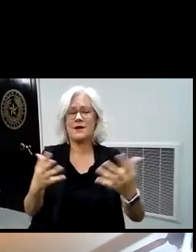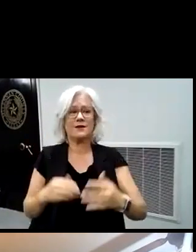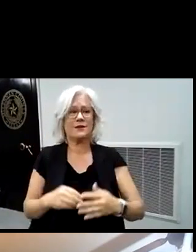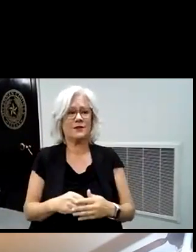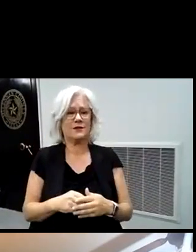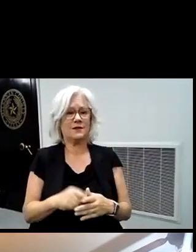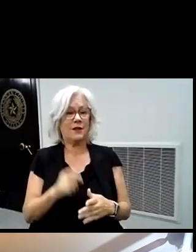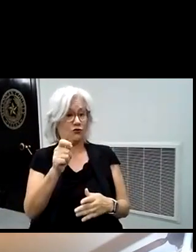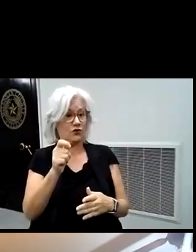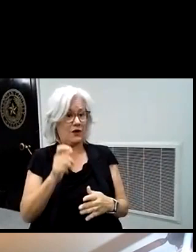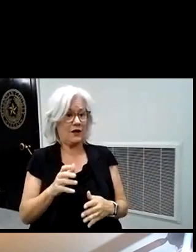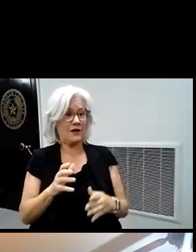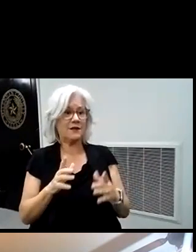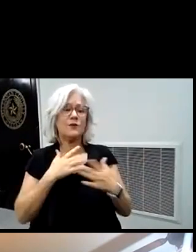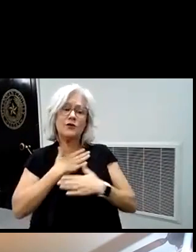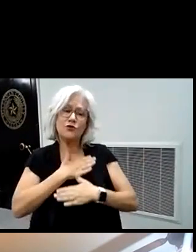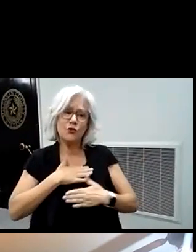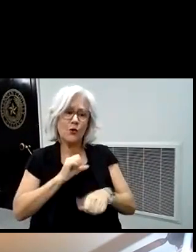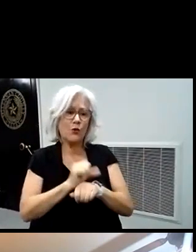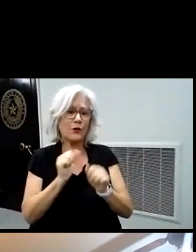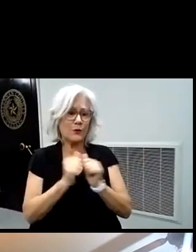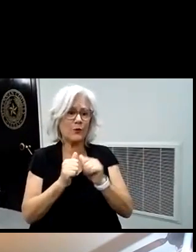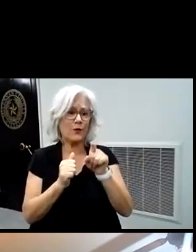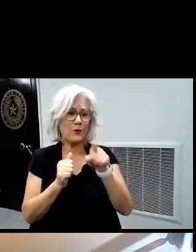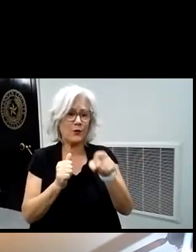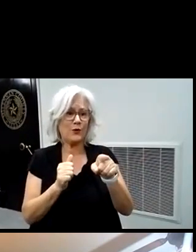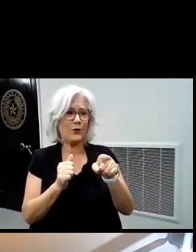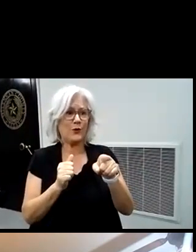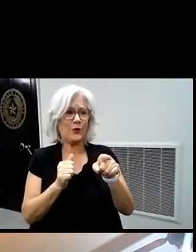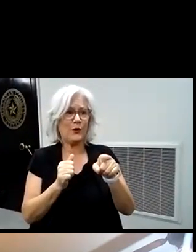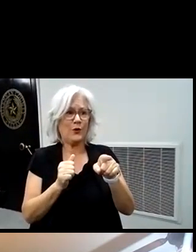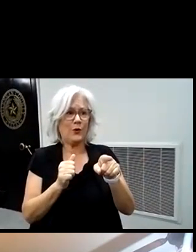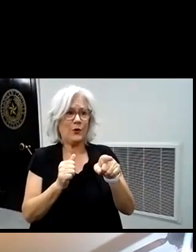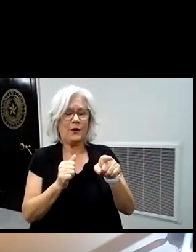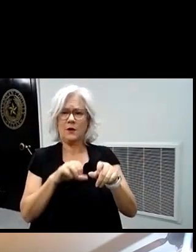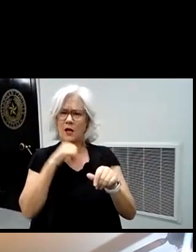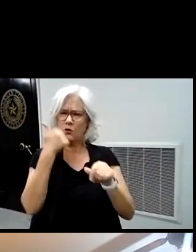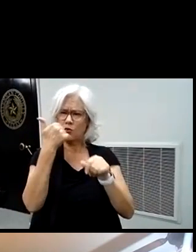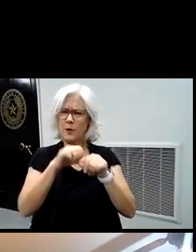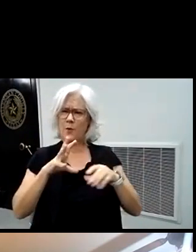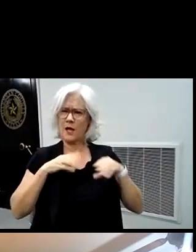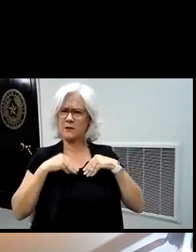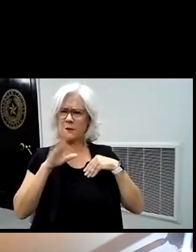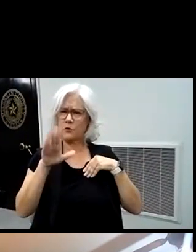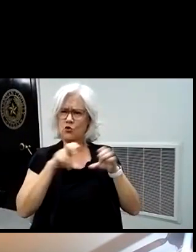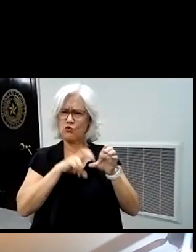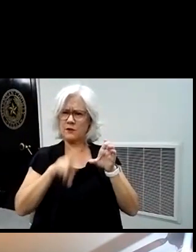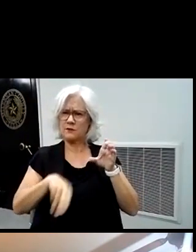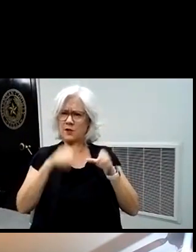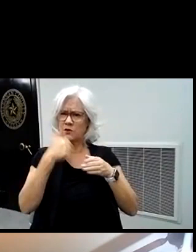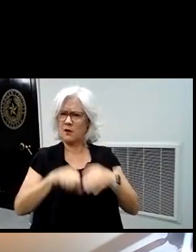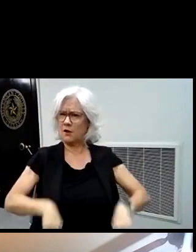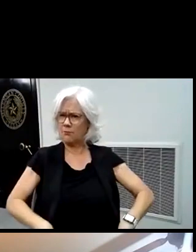Yes, we've enjoyed working with you. Remember accepting your resignation,